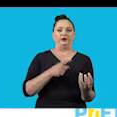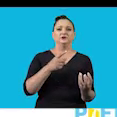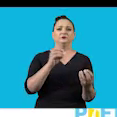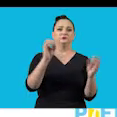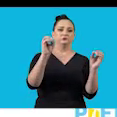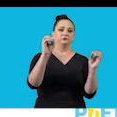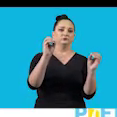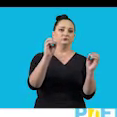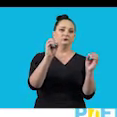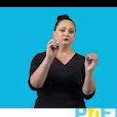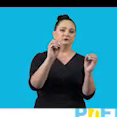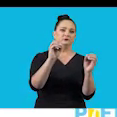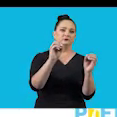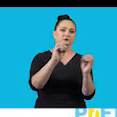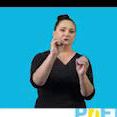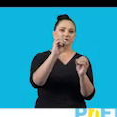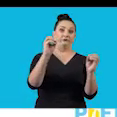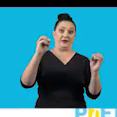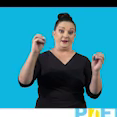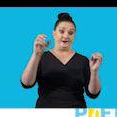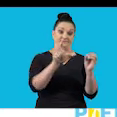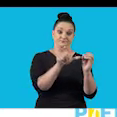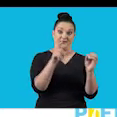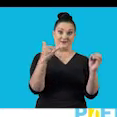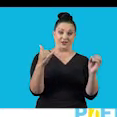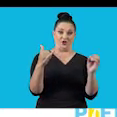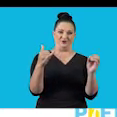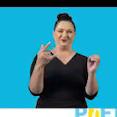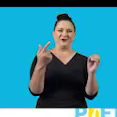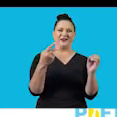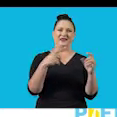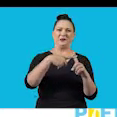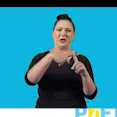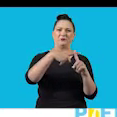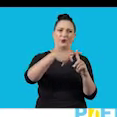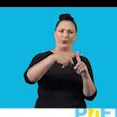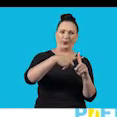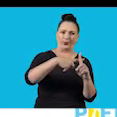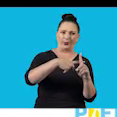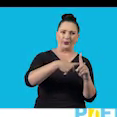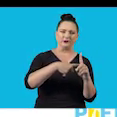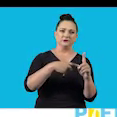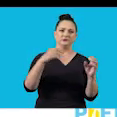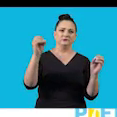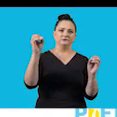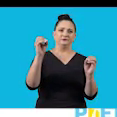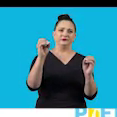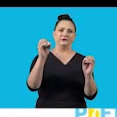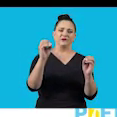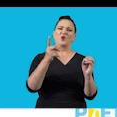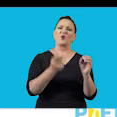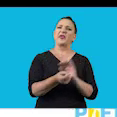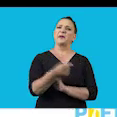The spaces between the particles are very, very large. And if we decrease the temperature, notice the behavior of the particles,